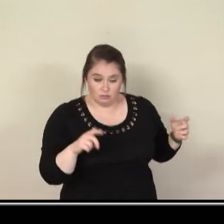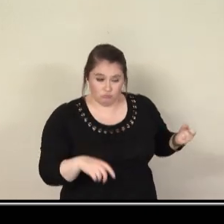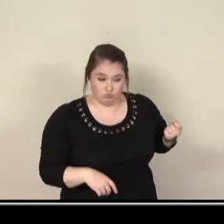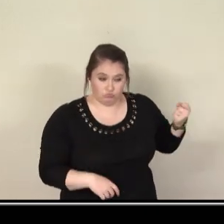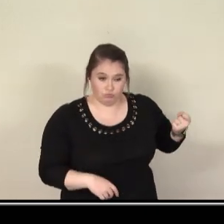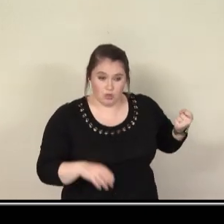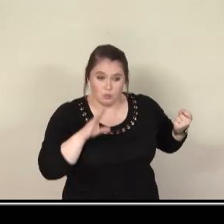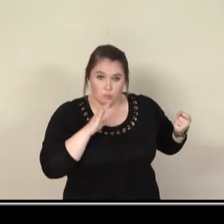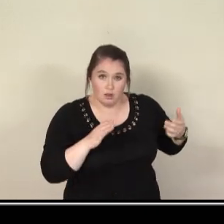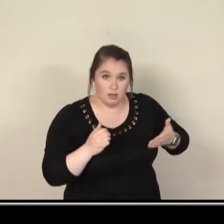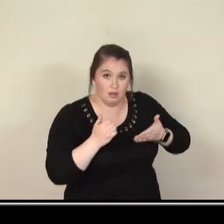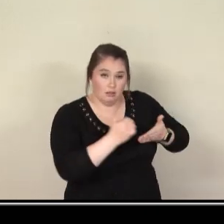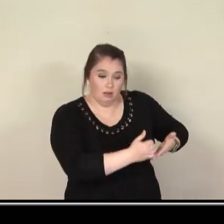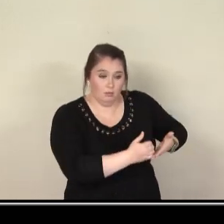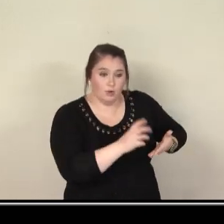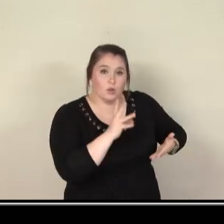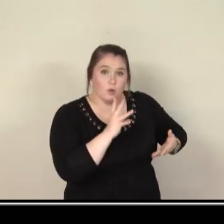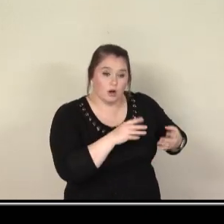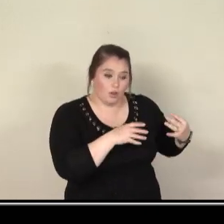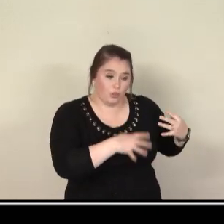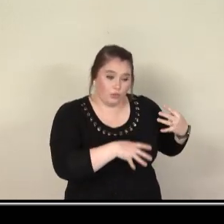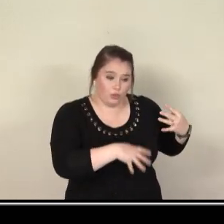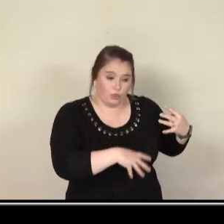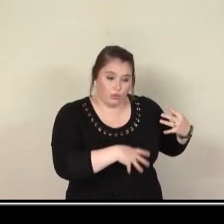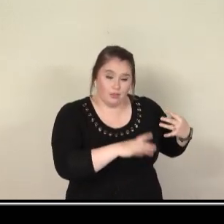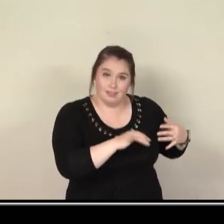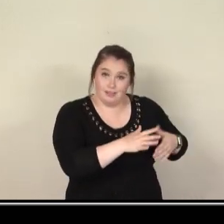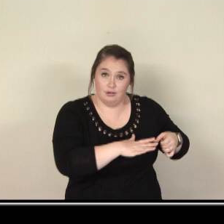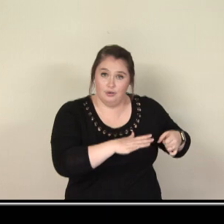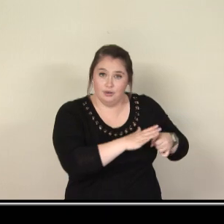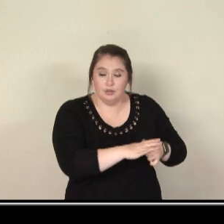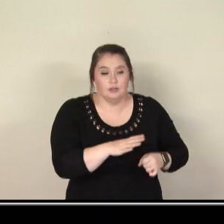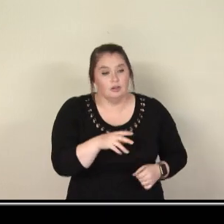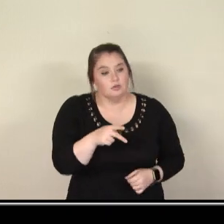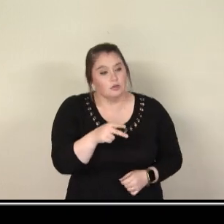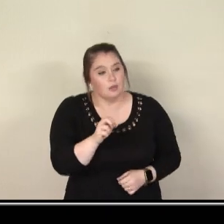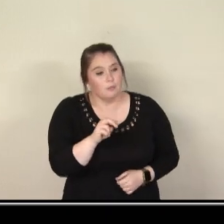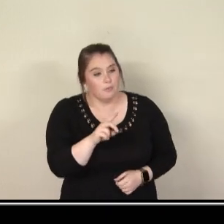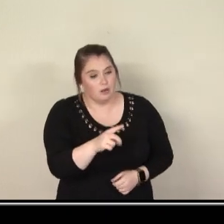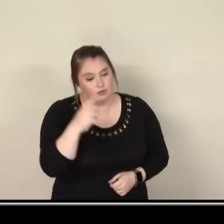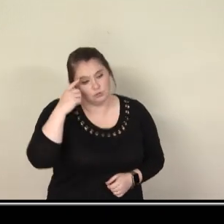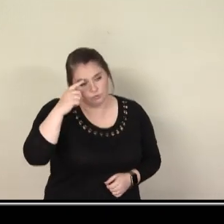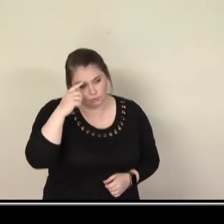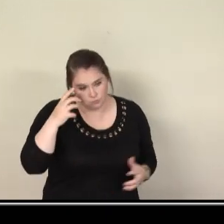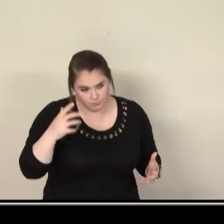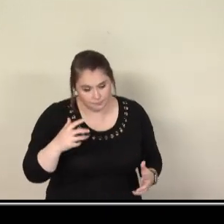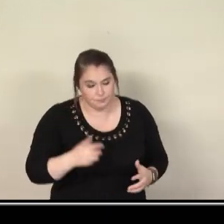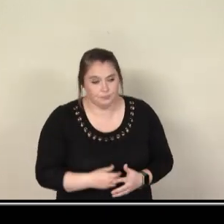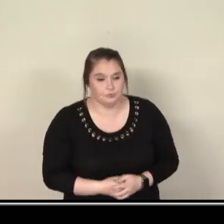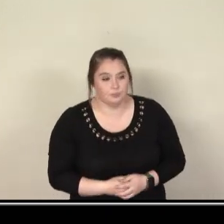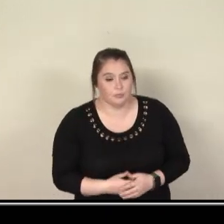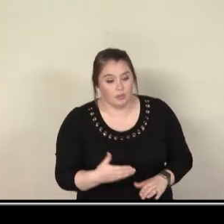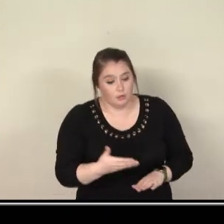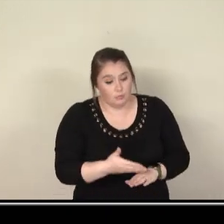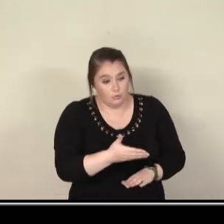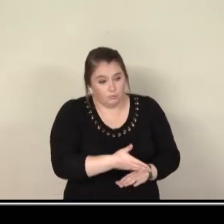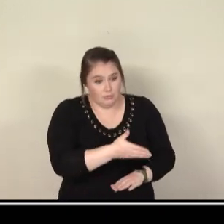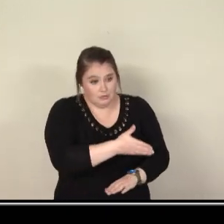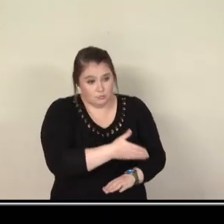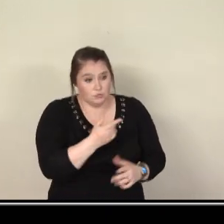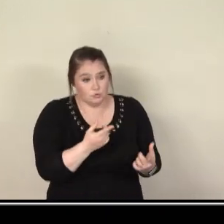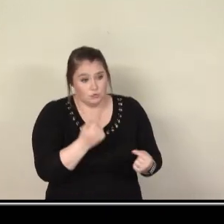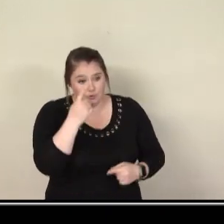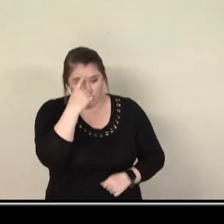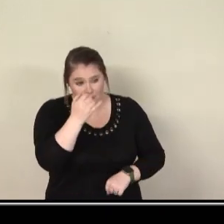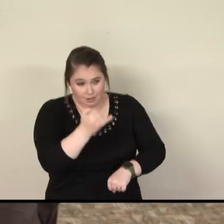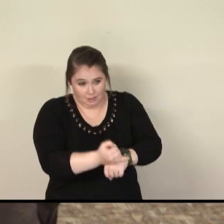the drainage on these fields in this area? So the pond is for the improvements that we're doing for the